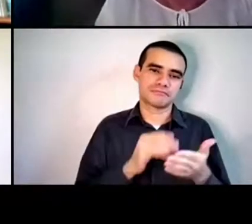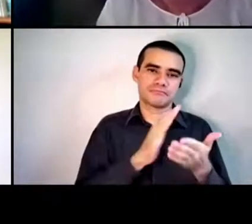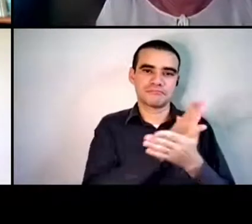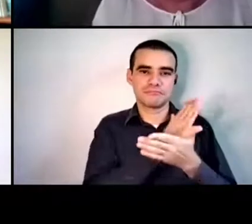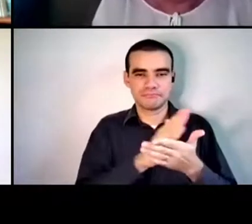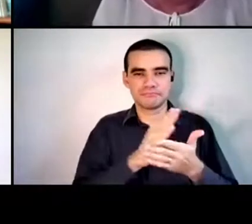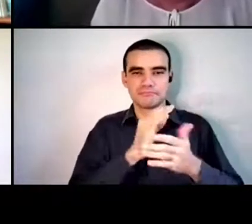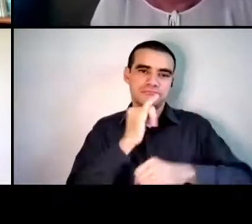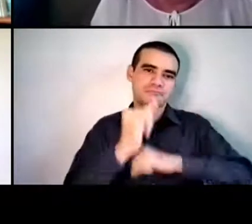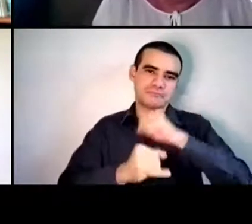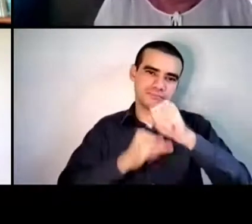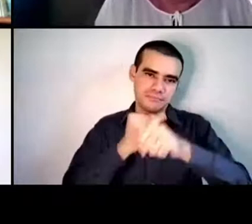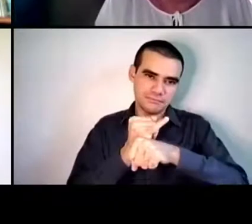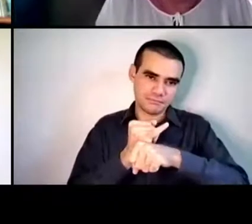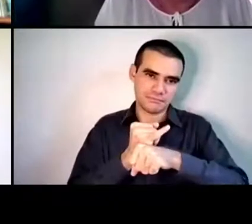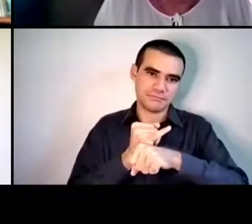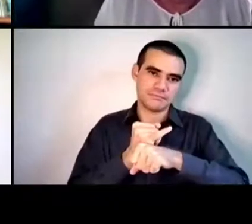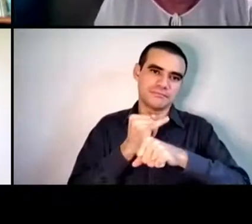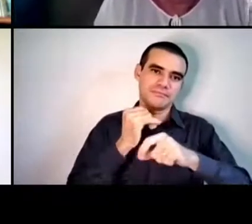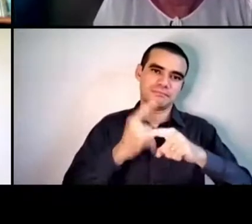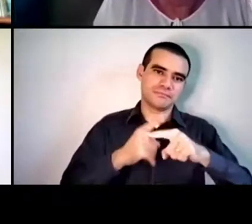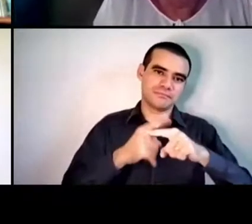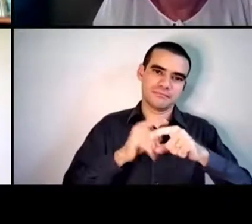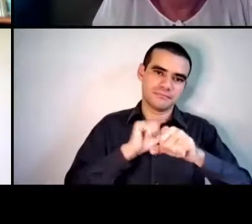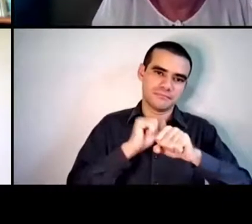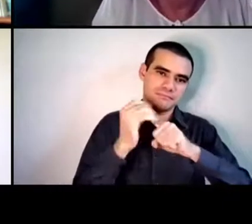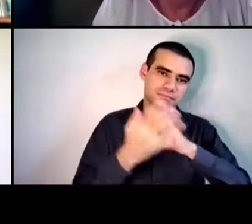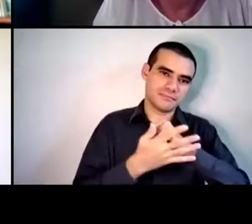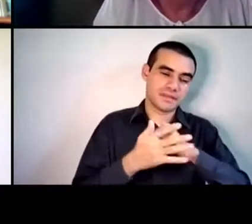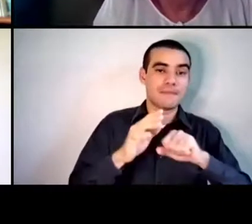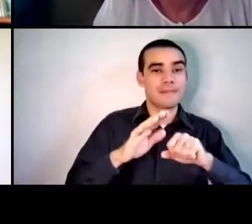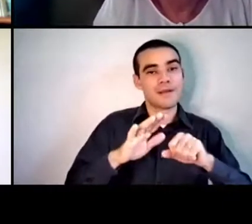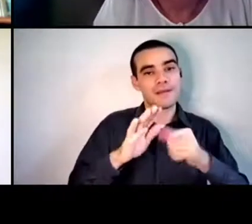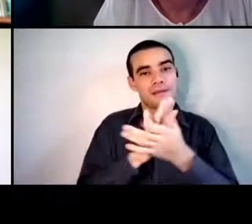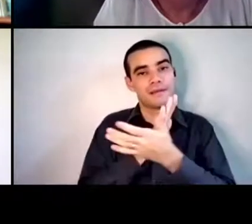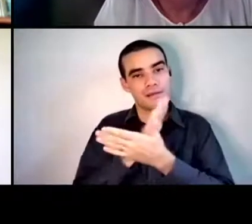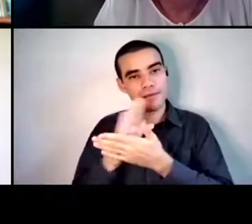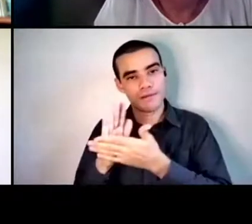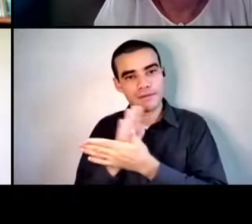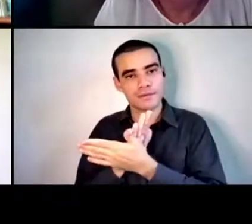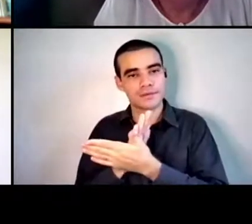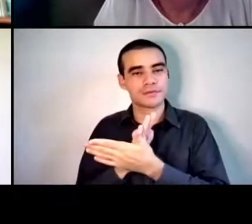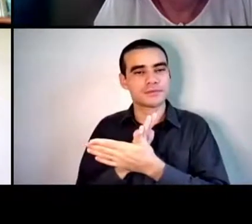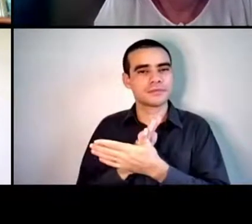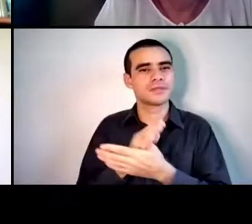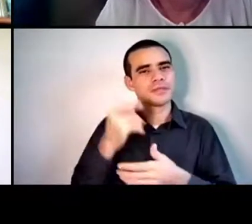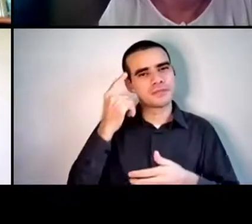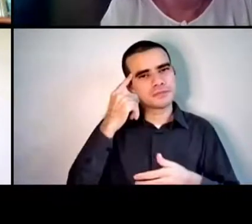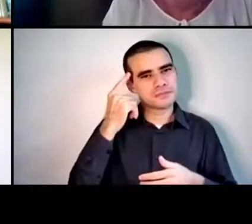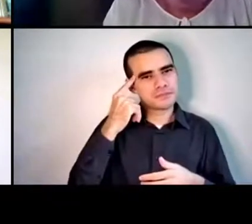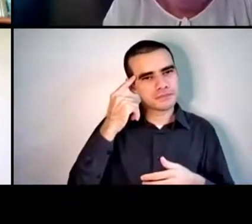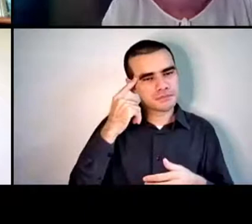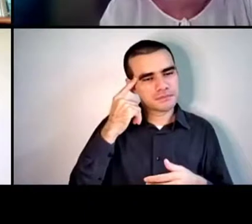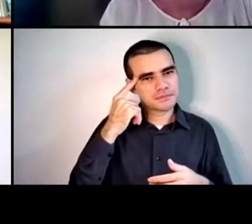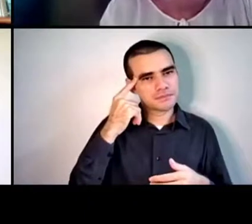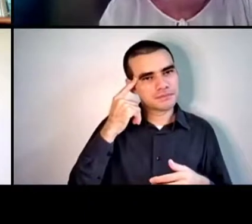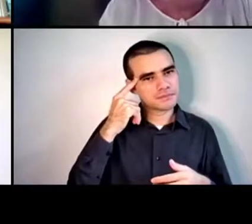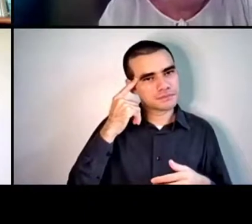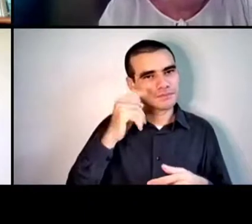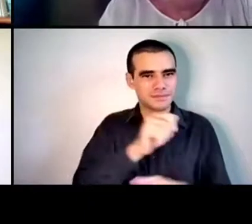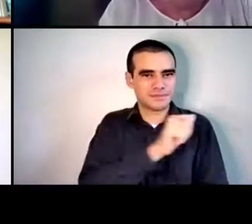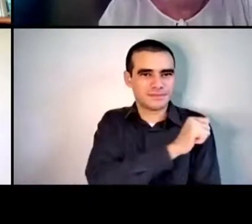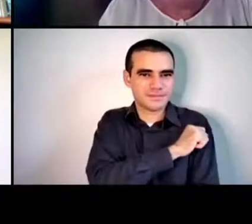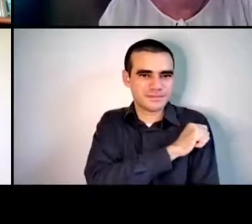facing. Of course, many things will be online because of the pandemic, but another part, I take the